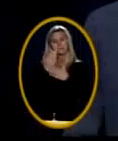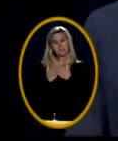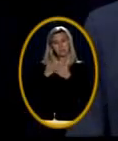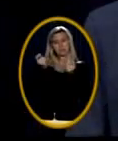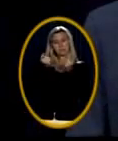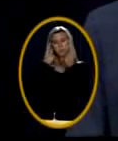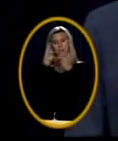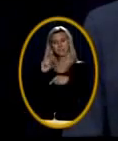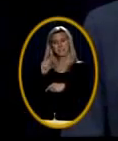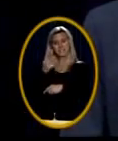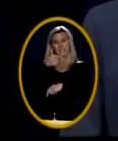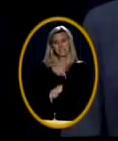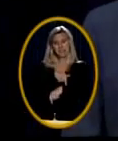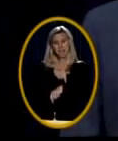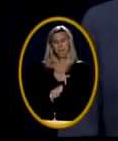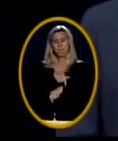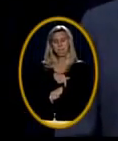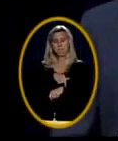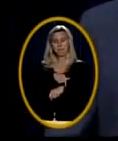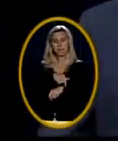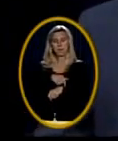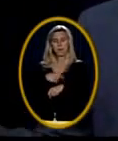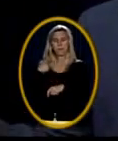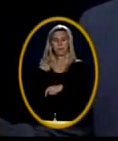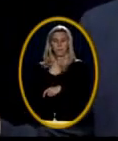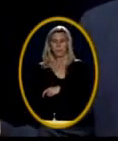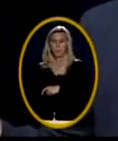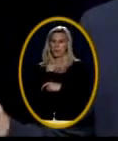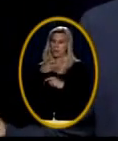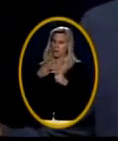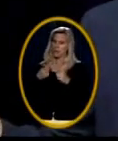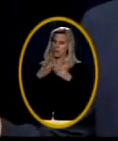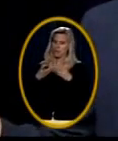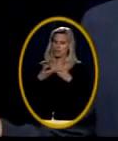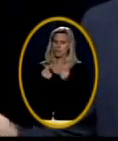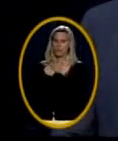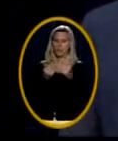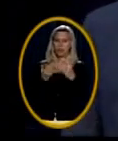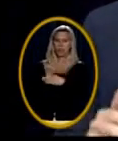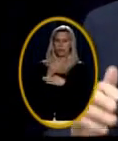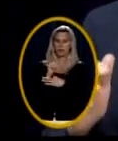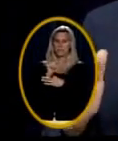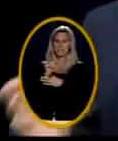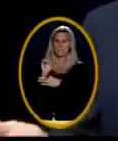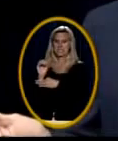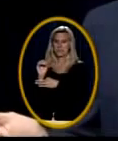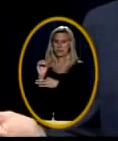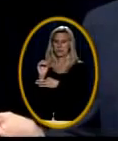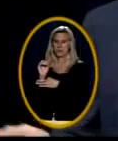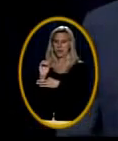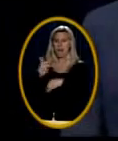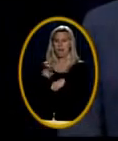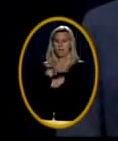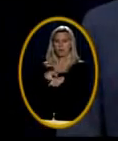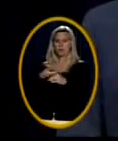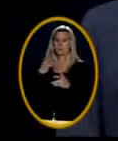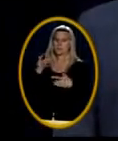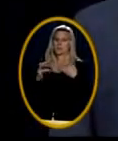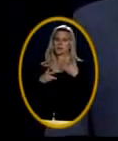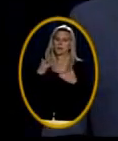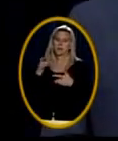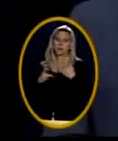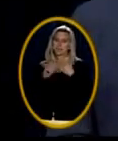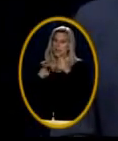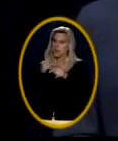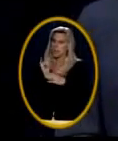the second time through that we made it right through to T0. Of course, we were ecstatic about that.